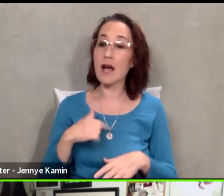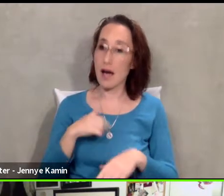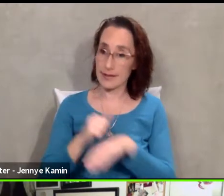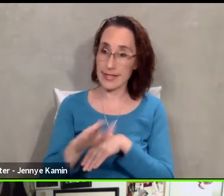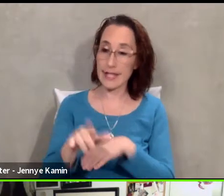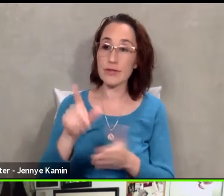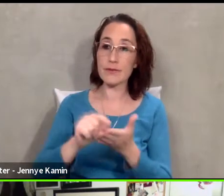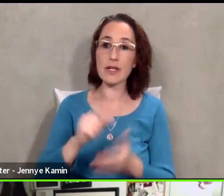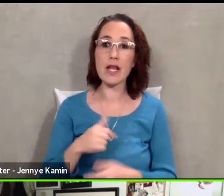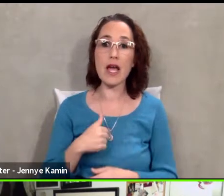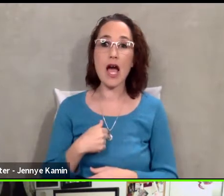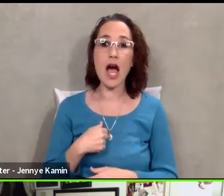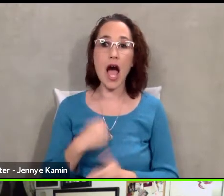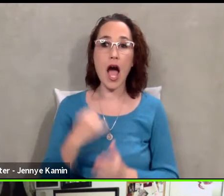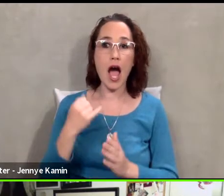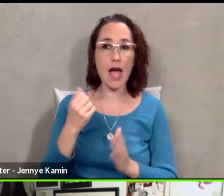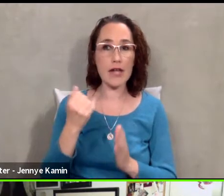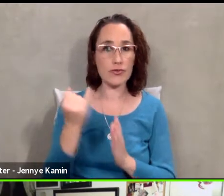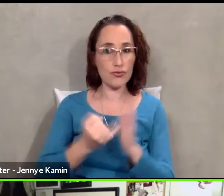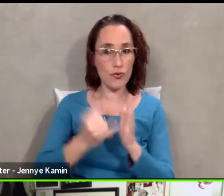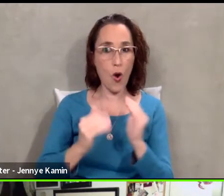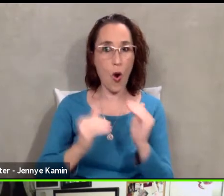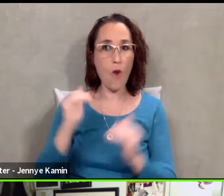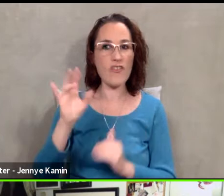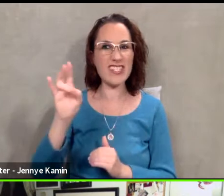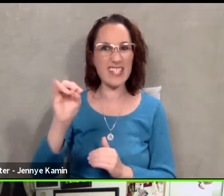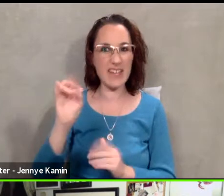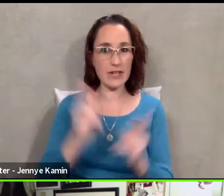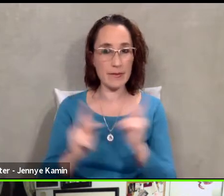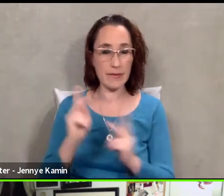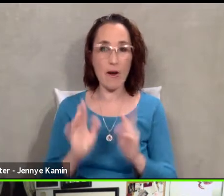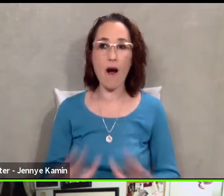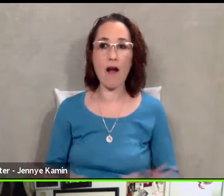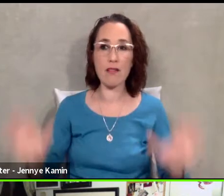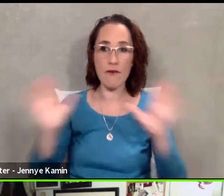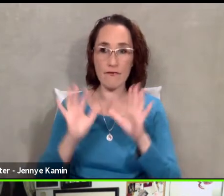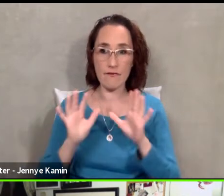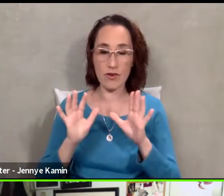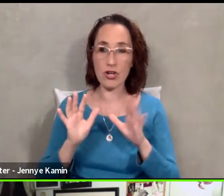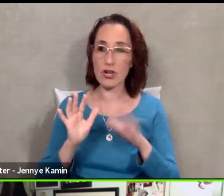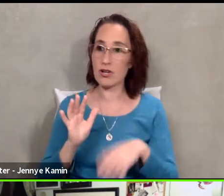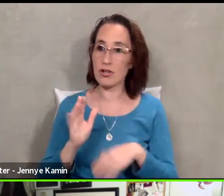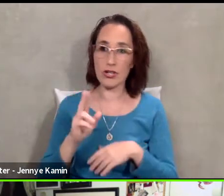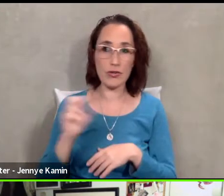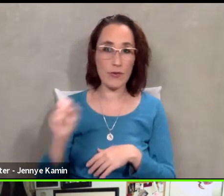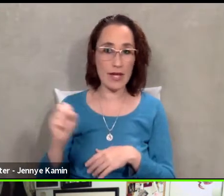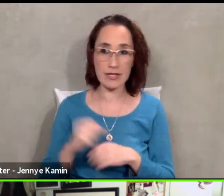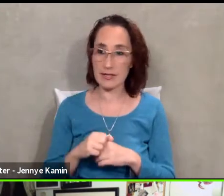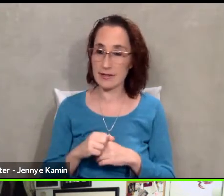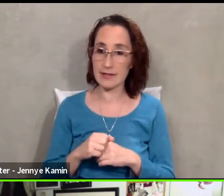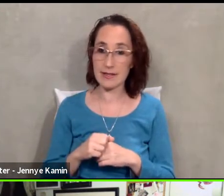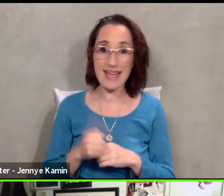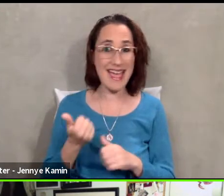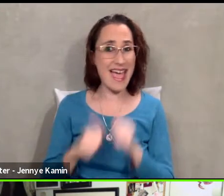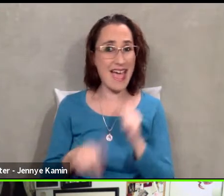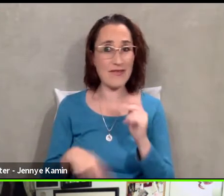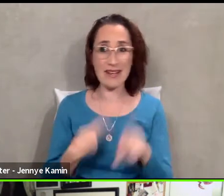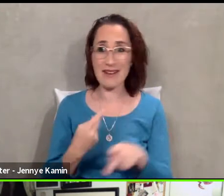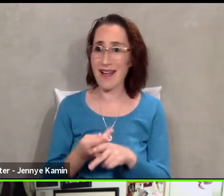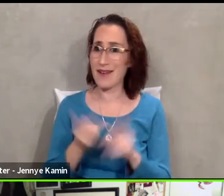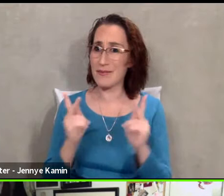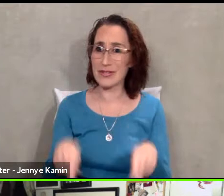to say over 70 people from all over the country, every type of person. I